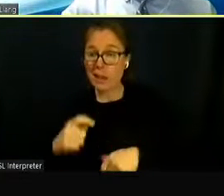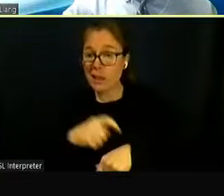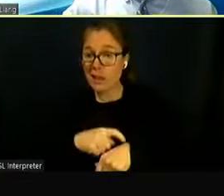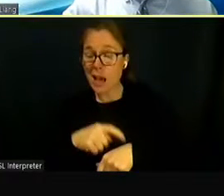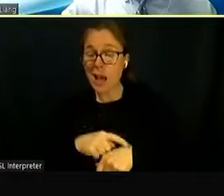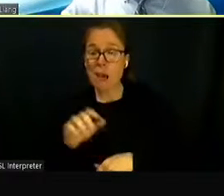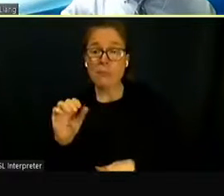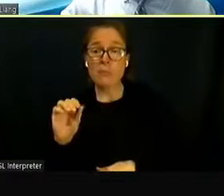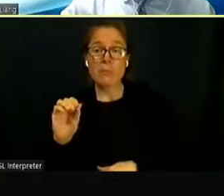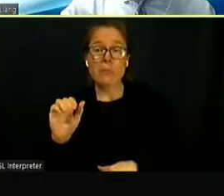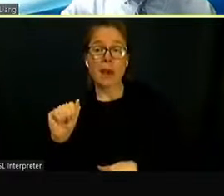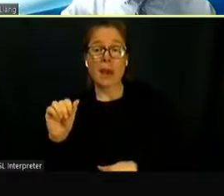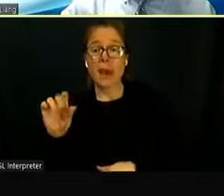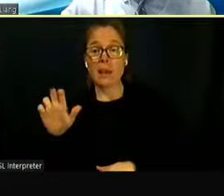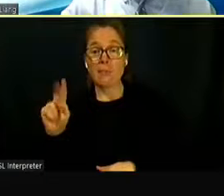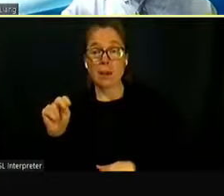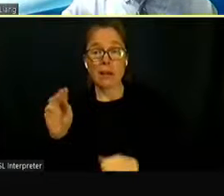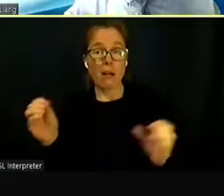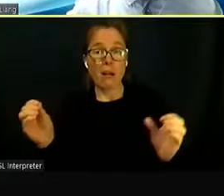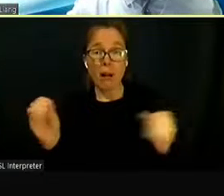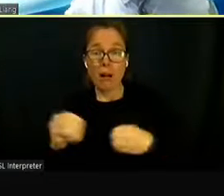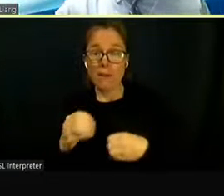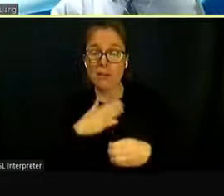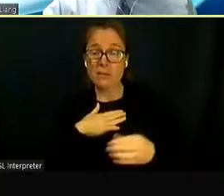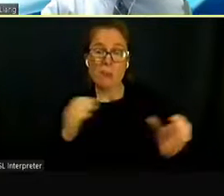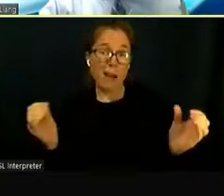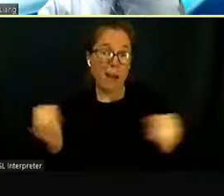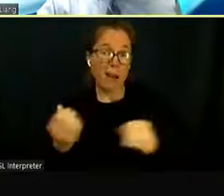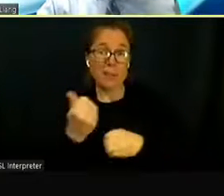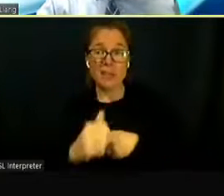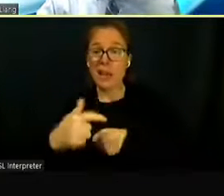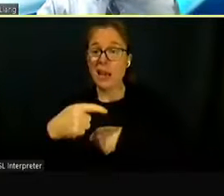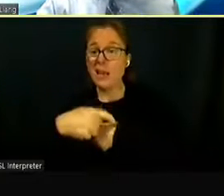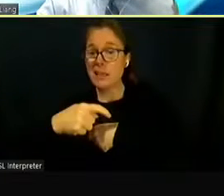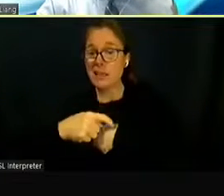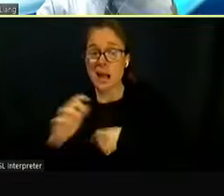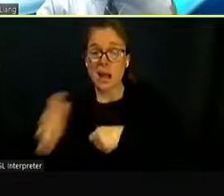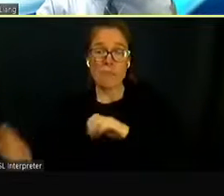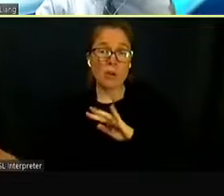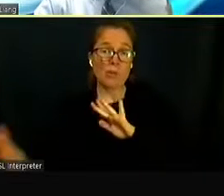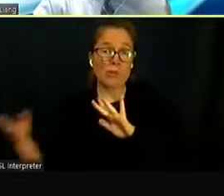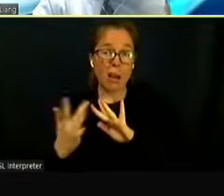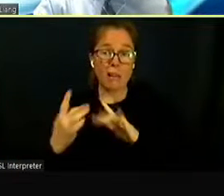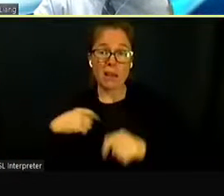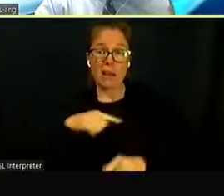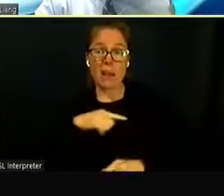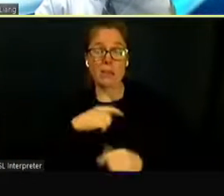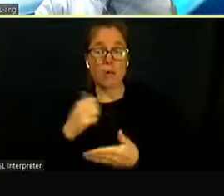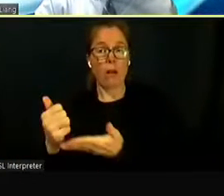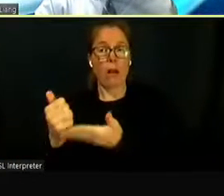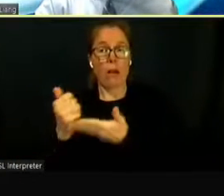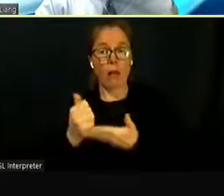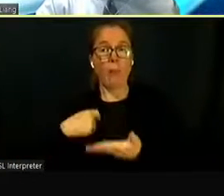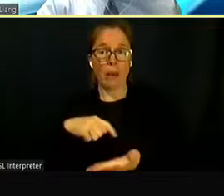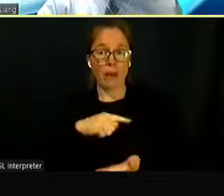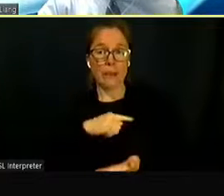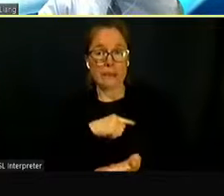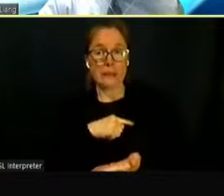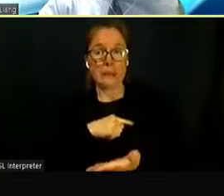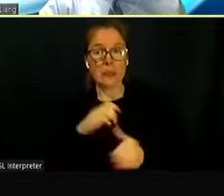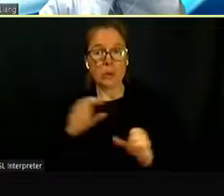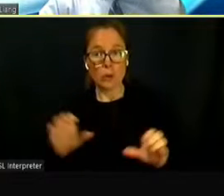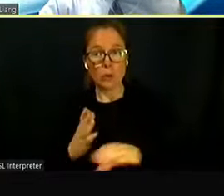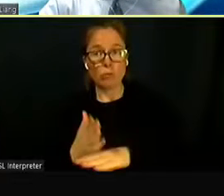reach out to my office with any of your questions or any of your comments, any time of the year, to help us do a better job